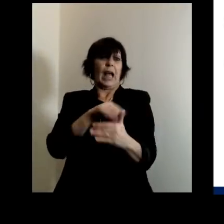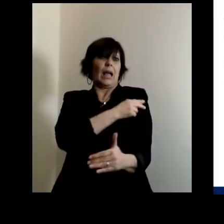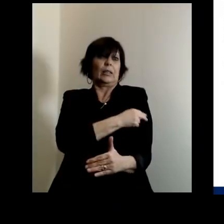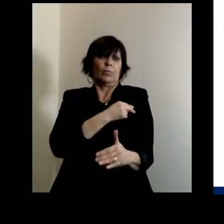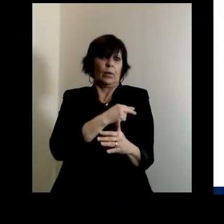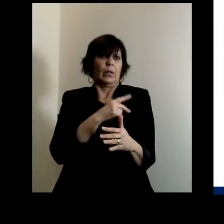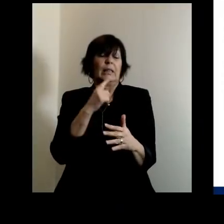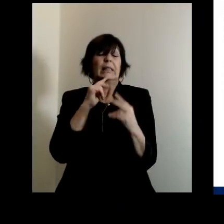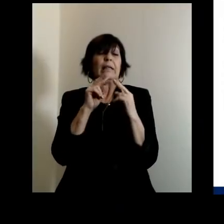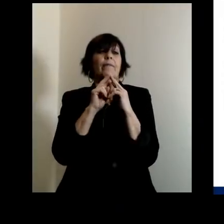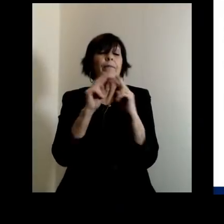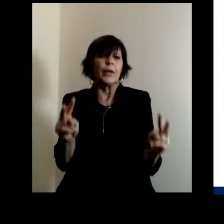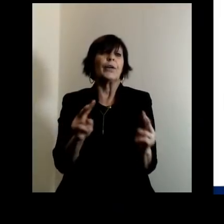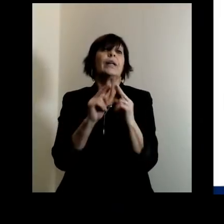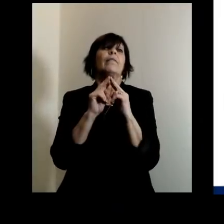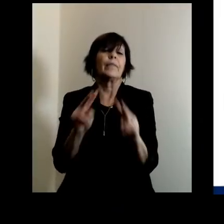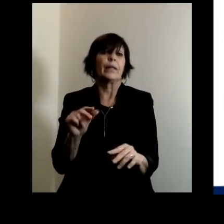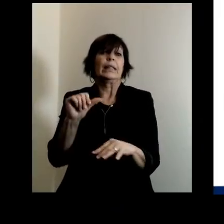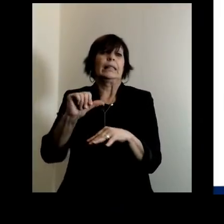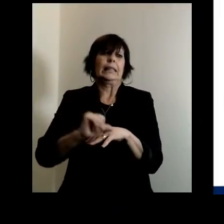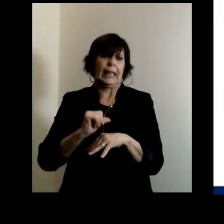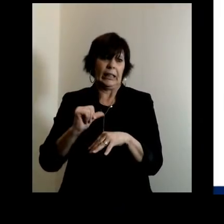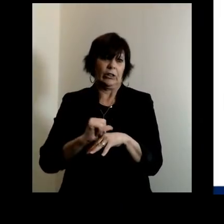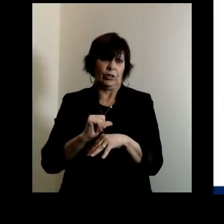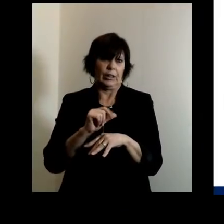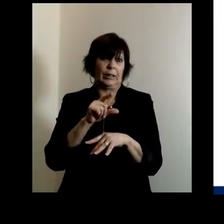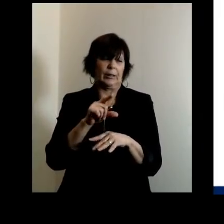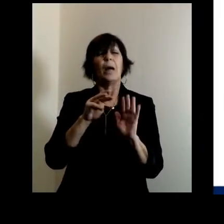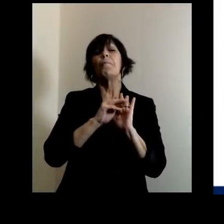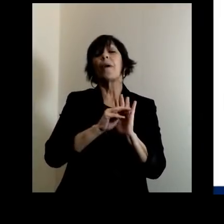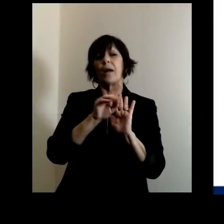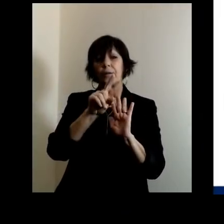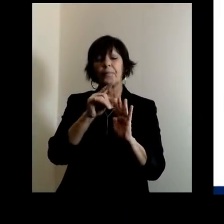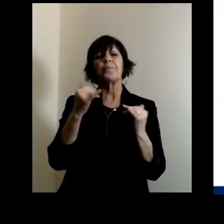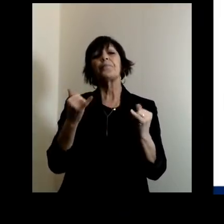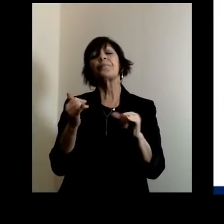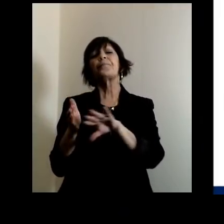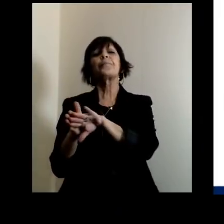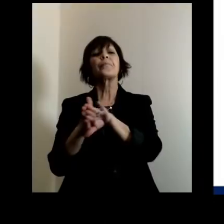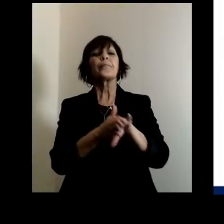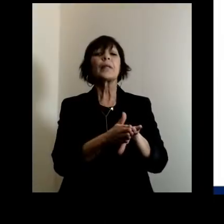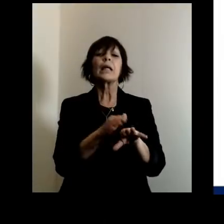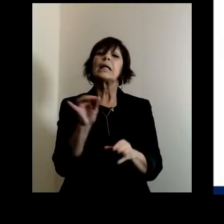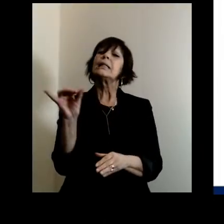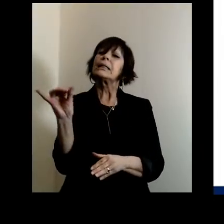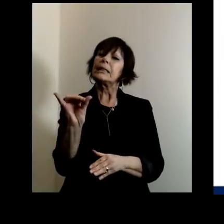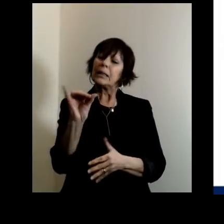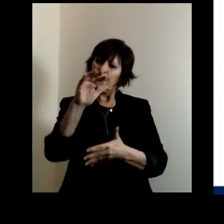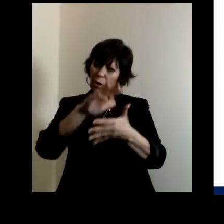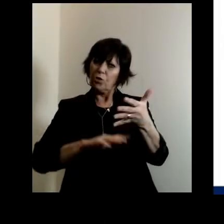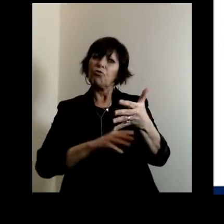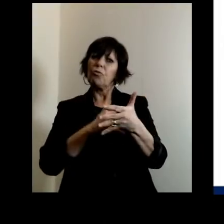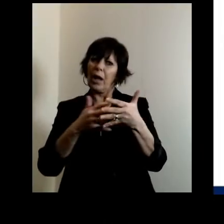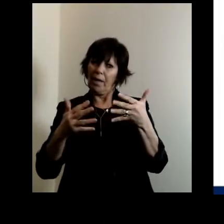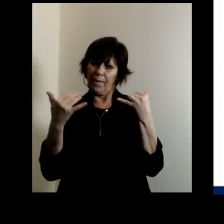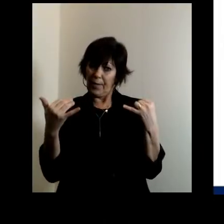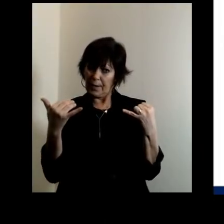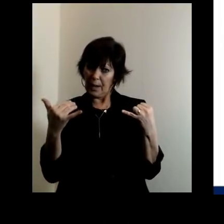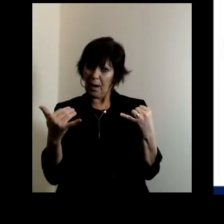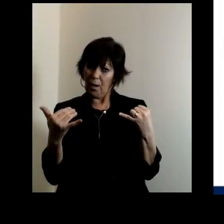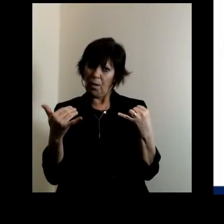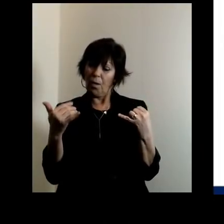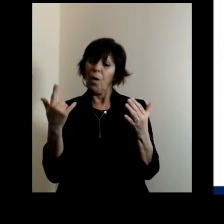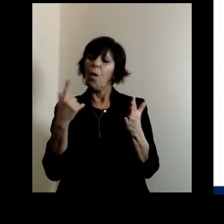very, very dangerous. So this is a similar graph looking at what the